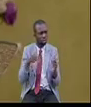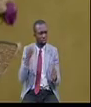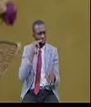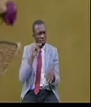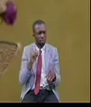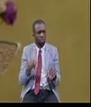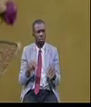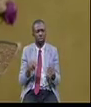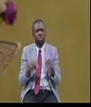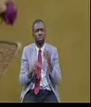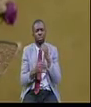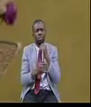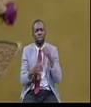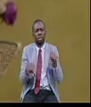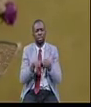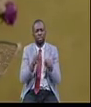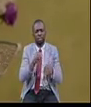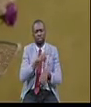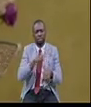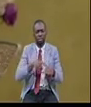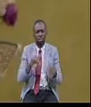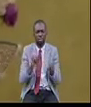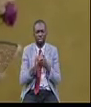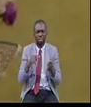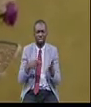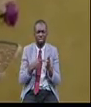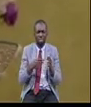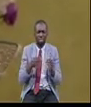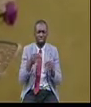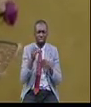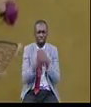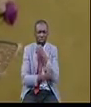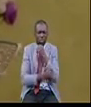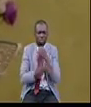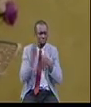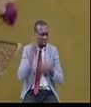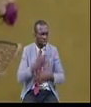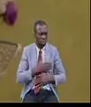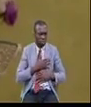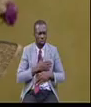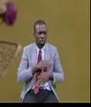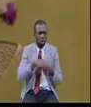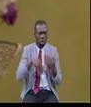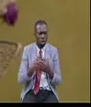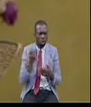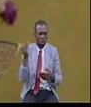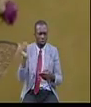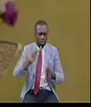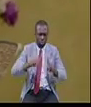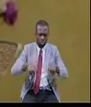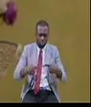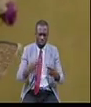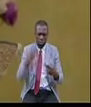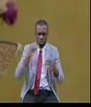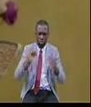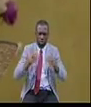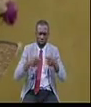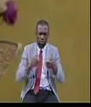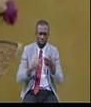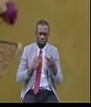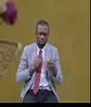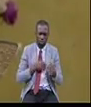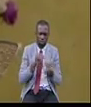this nation so that, Lord, this nation will enjoy all the provision you have given us in Jesus' name. We